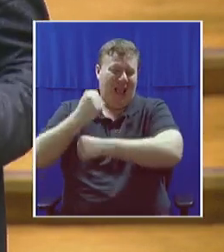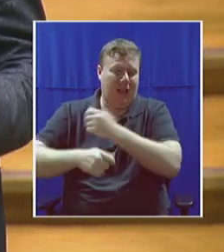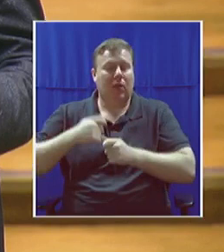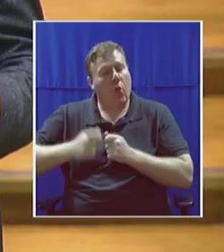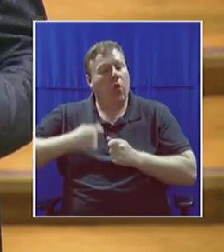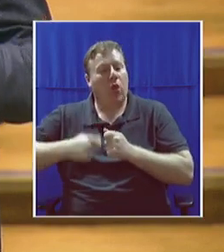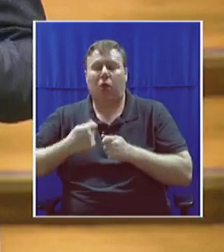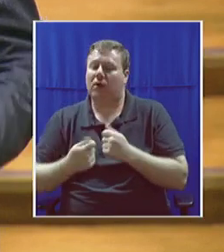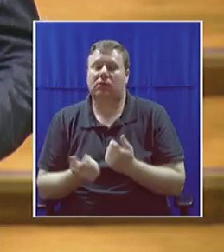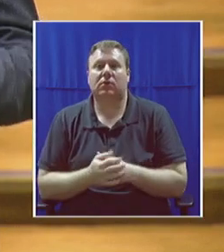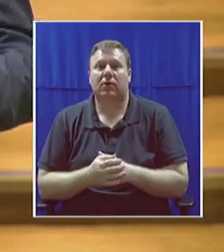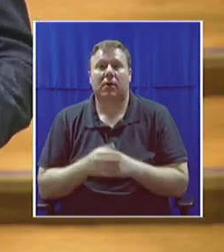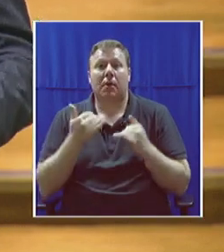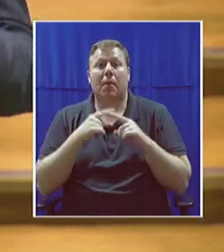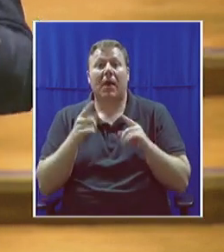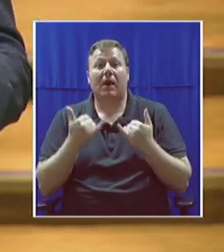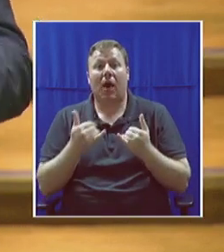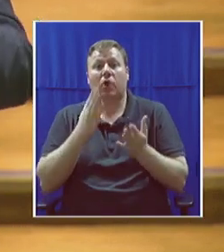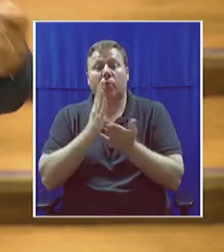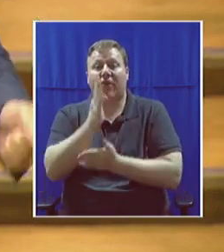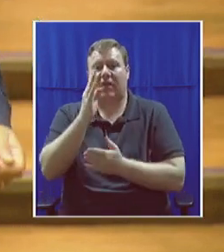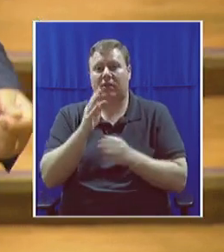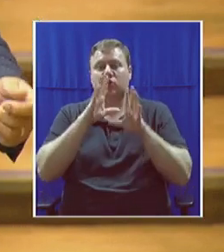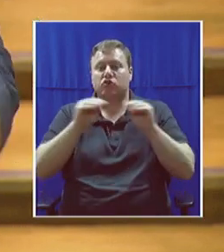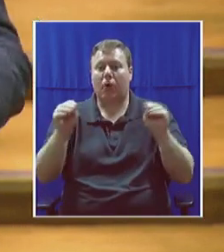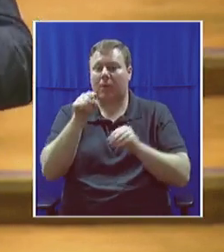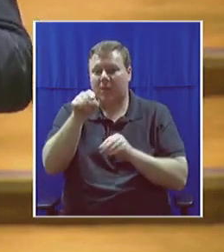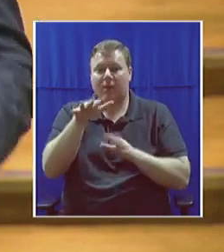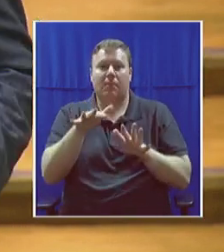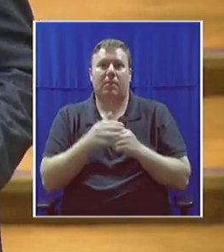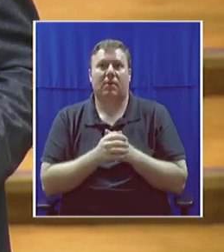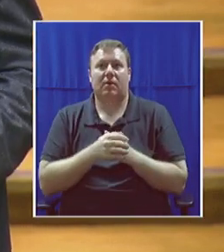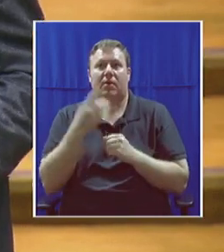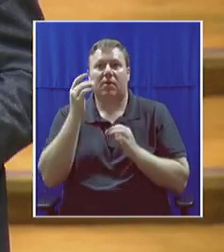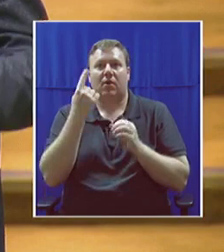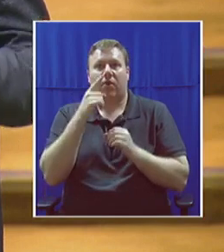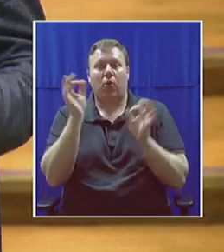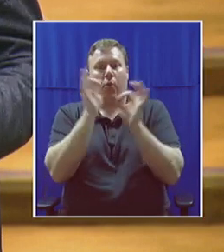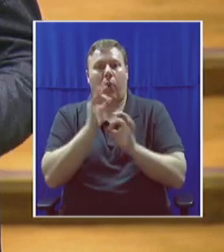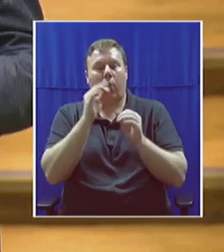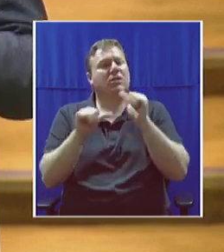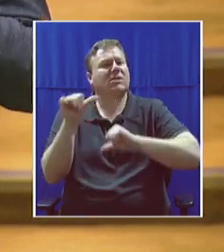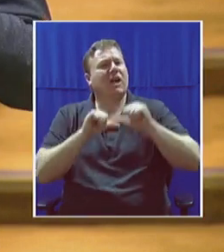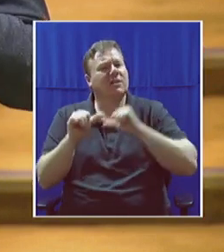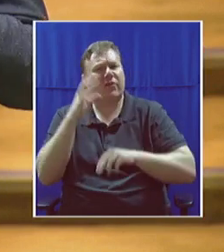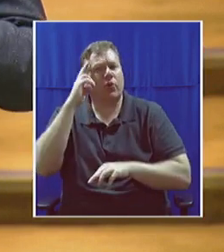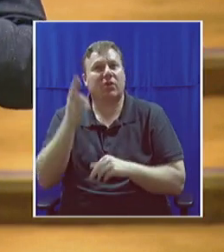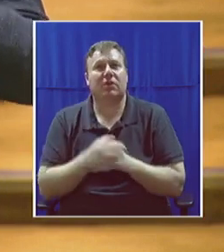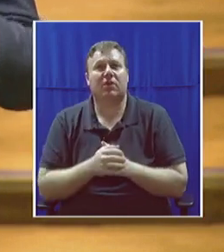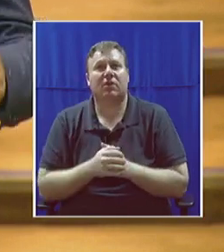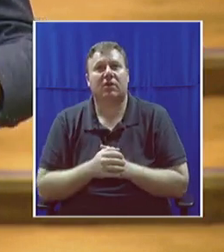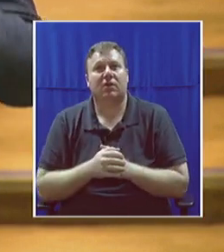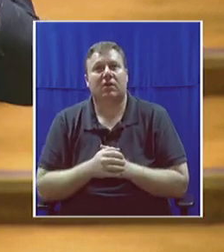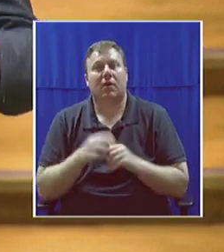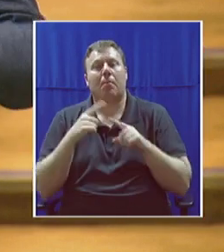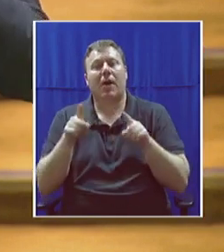move to prevent these people from fishing along this Coast for no scientific reasons other than people who have had